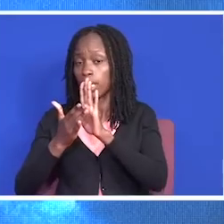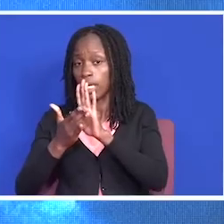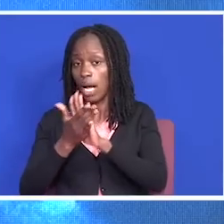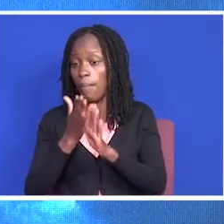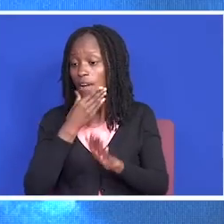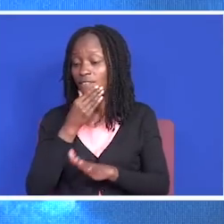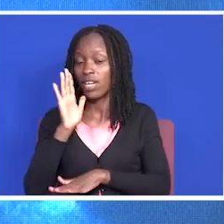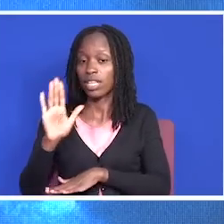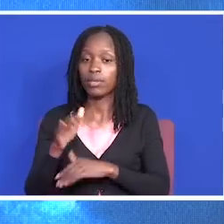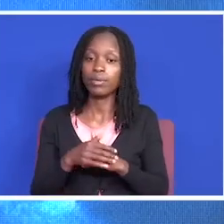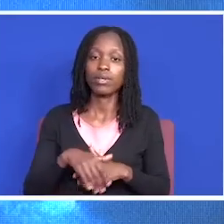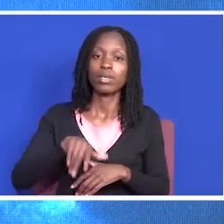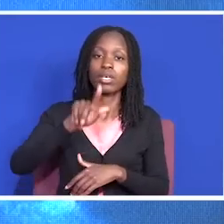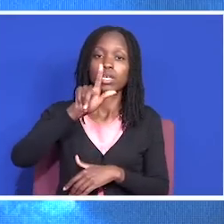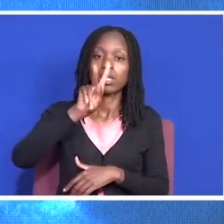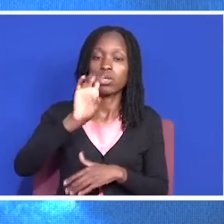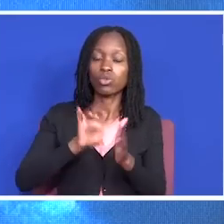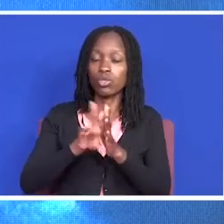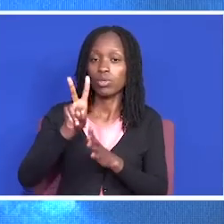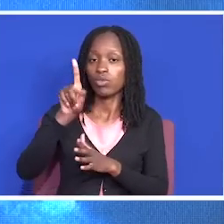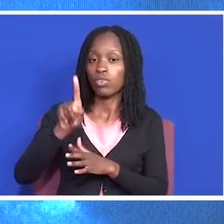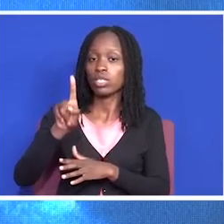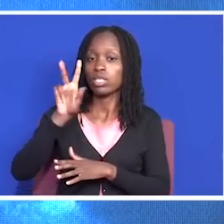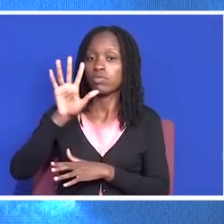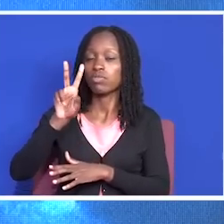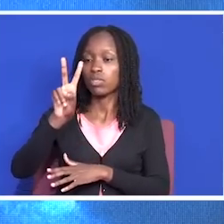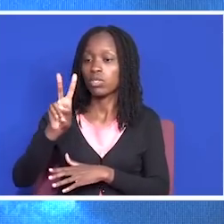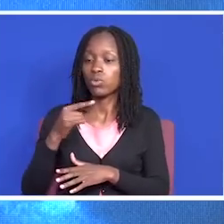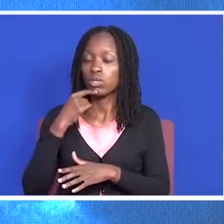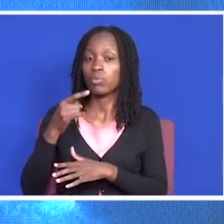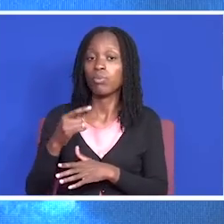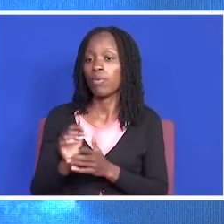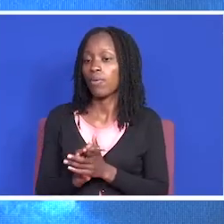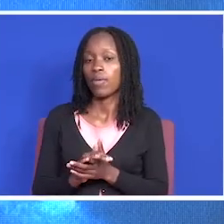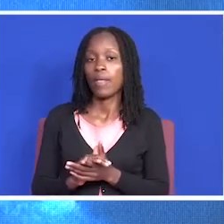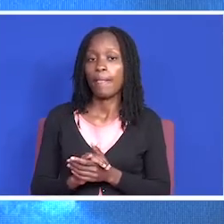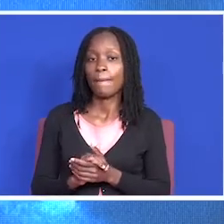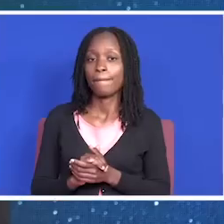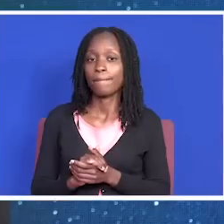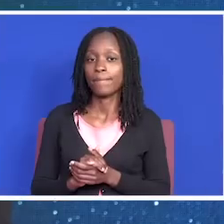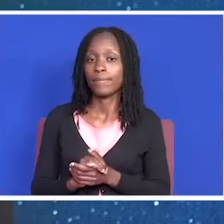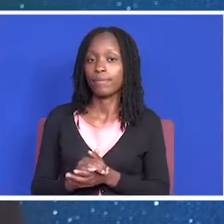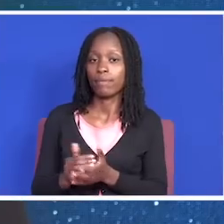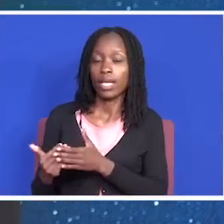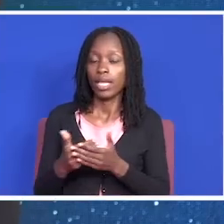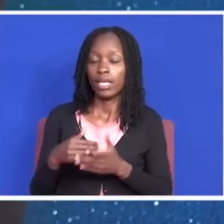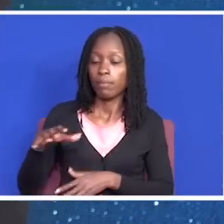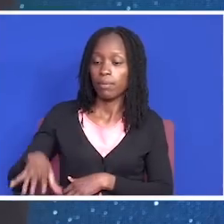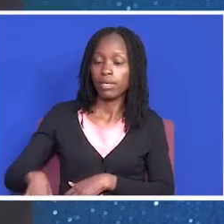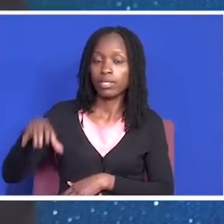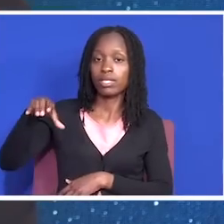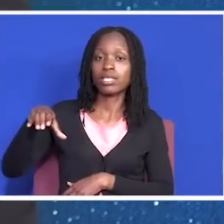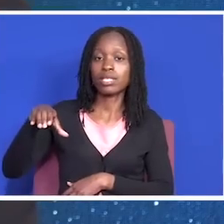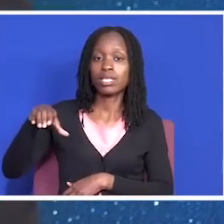role? Luke chapter 2, verse 52 says, the baby grew in